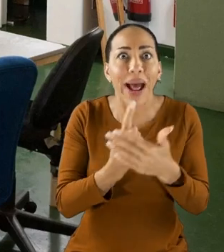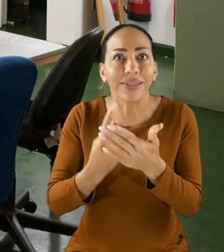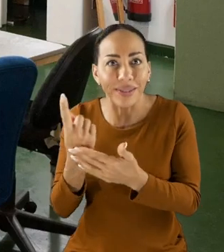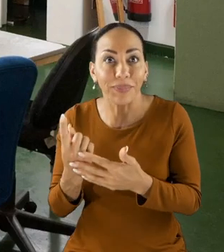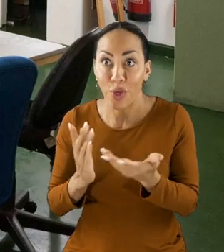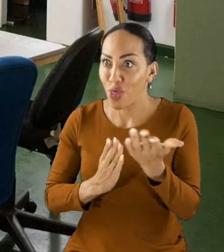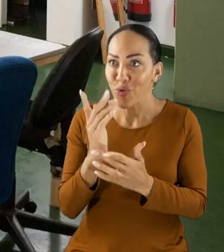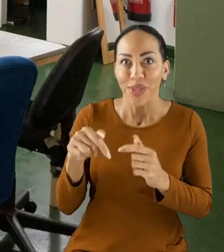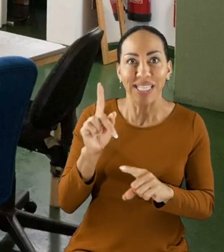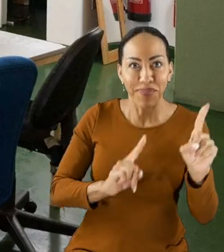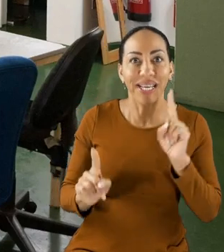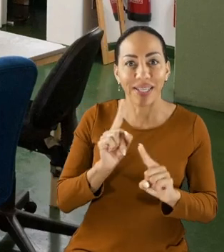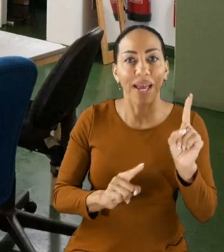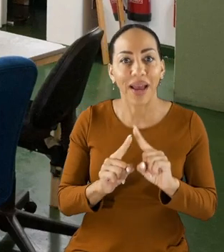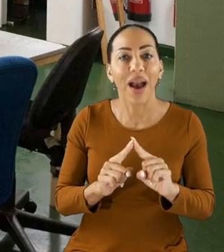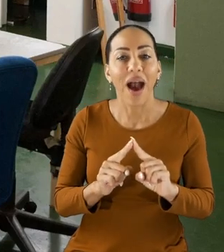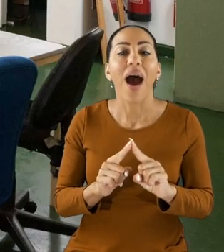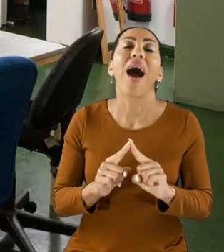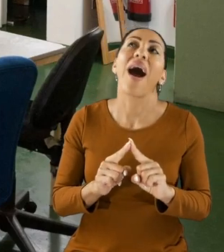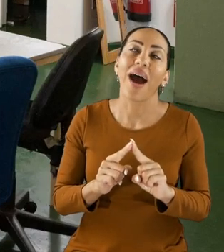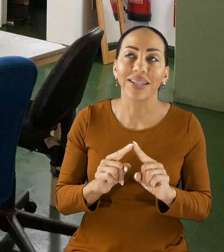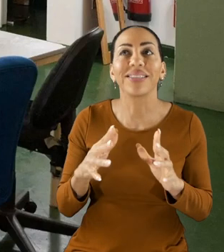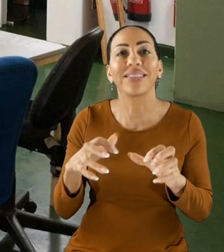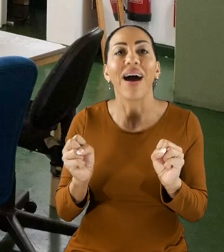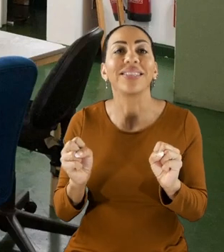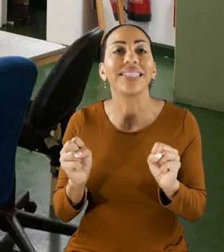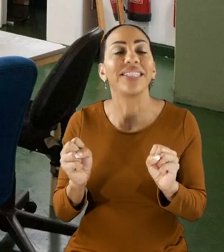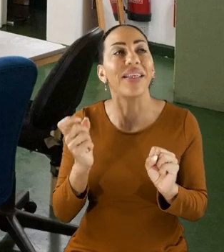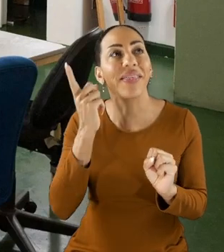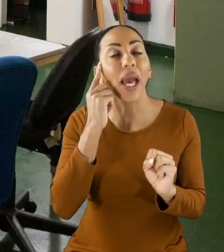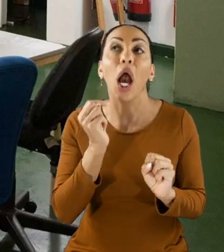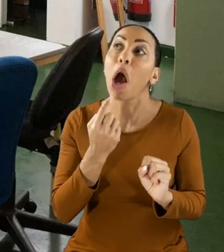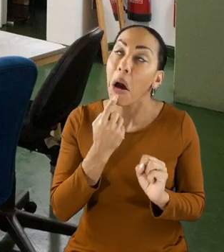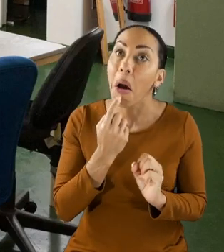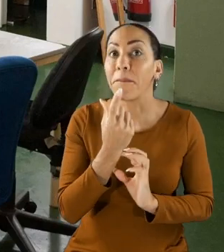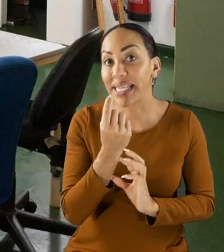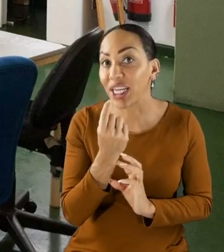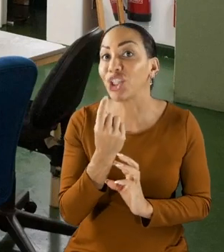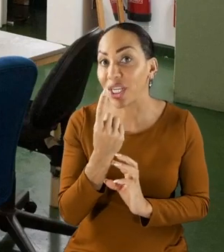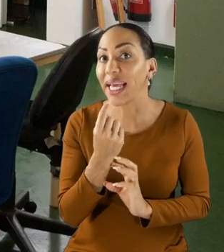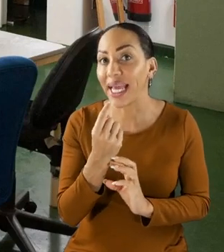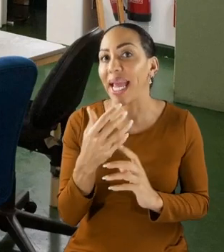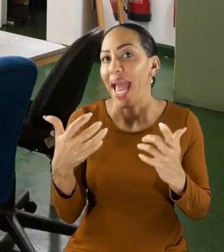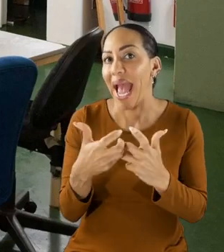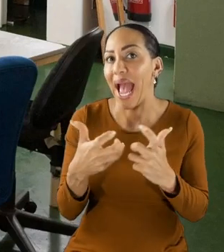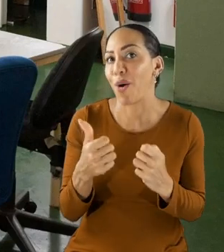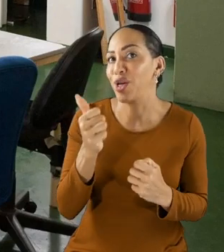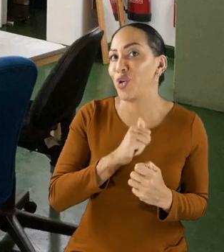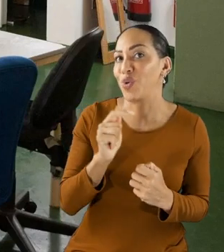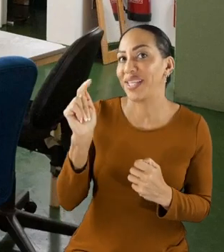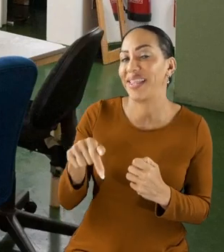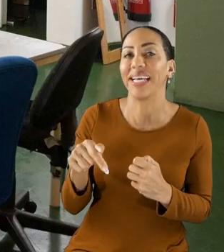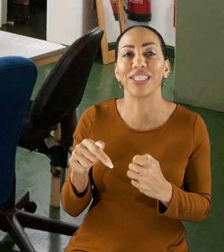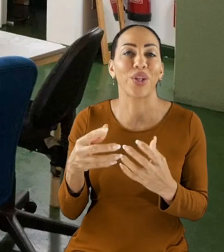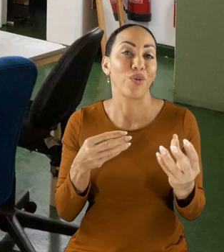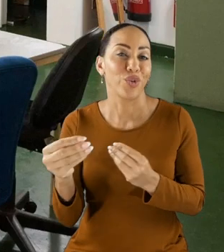been through this meeting that I've started to crystallize what could be where the best ways